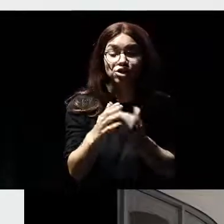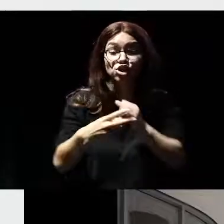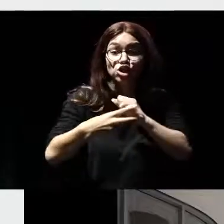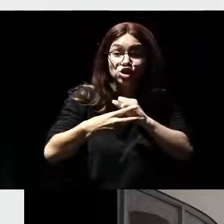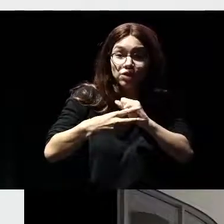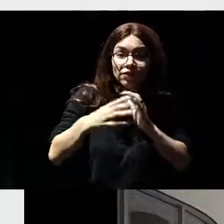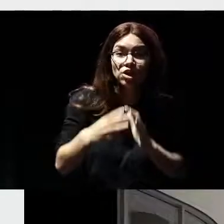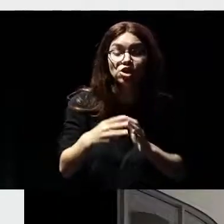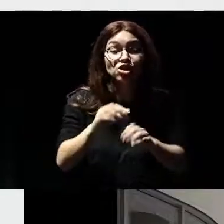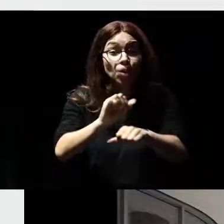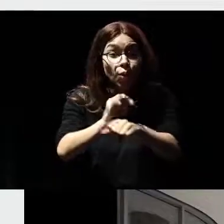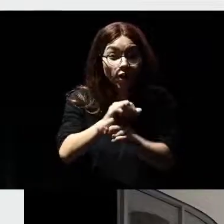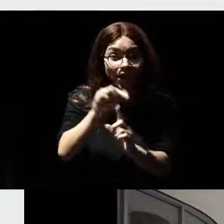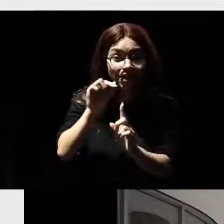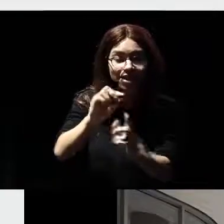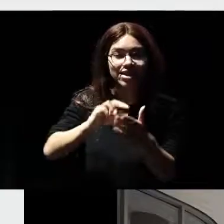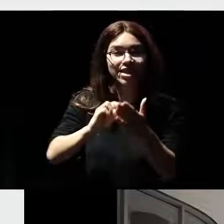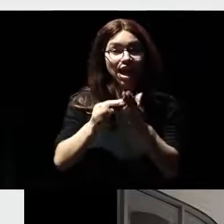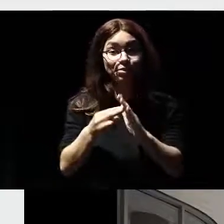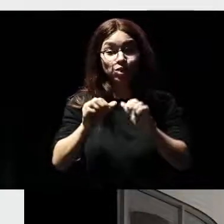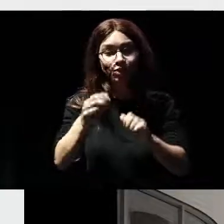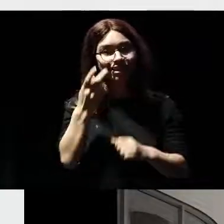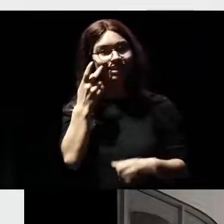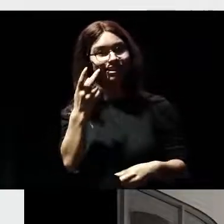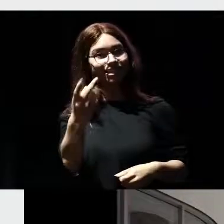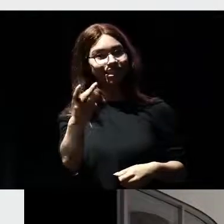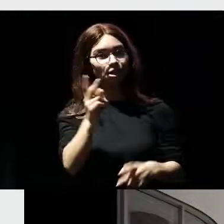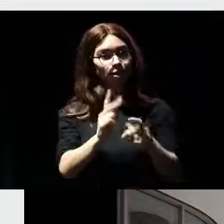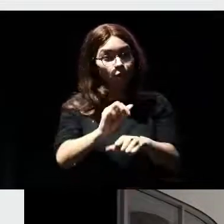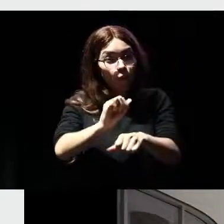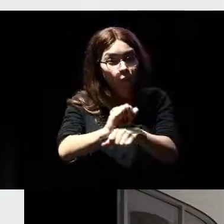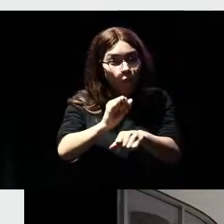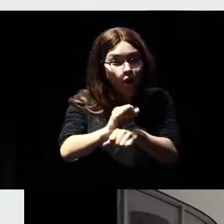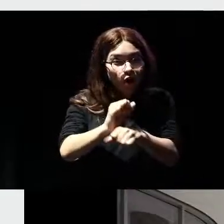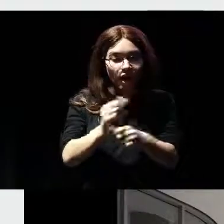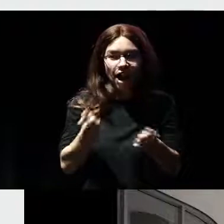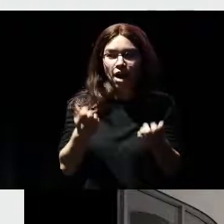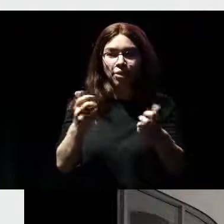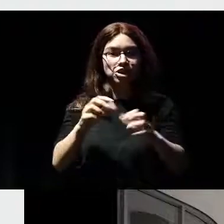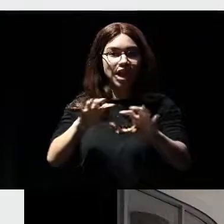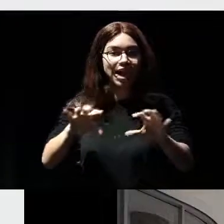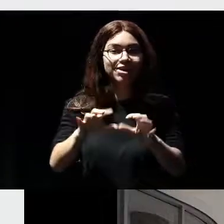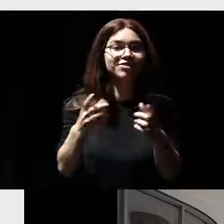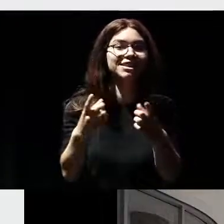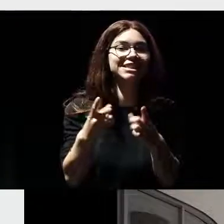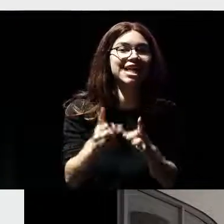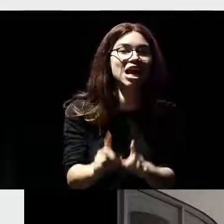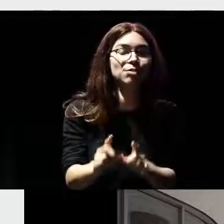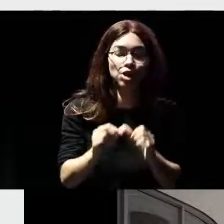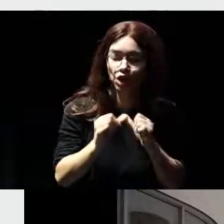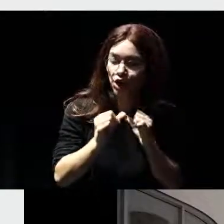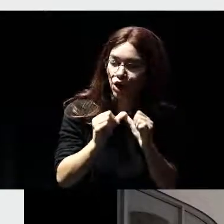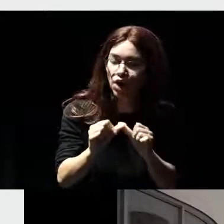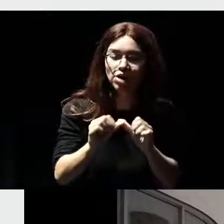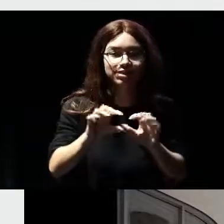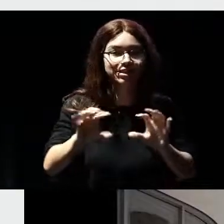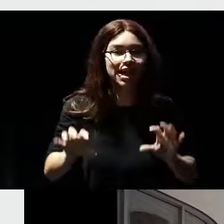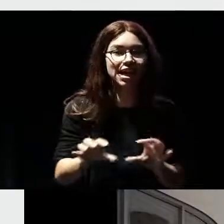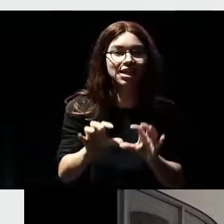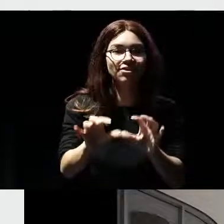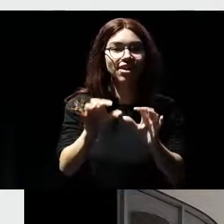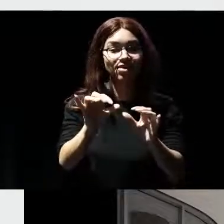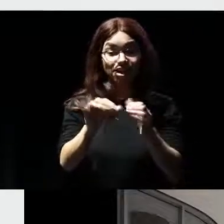space, up and down. So you get to also see the beehive of activity that takes place, the constant activity that goes